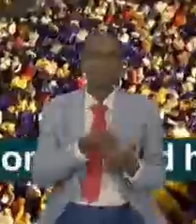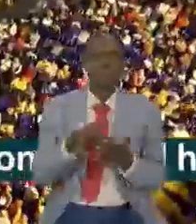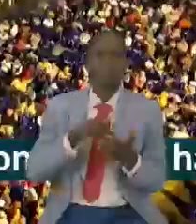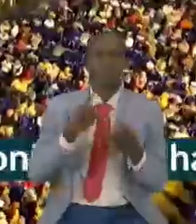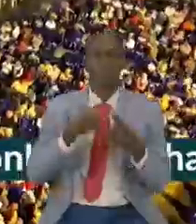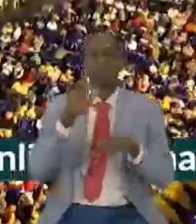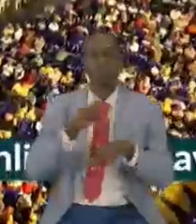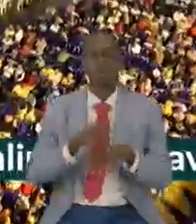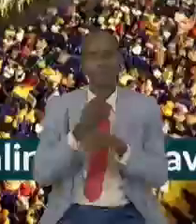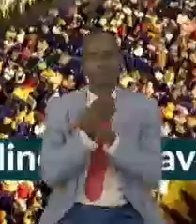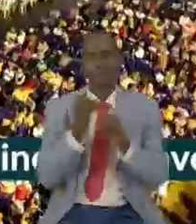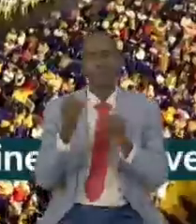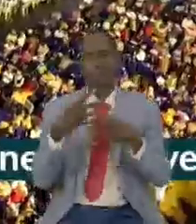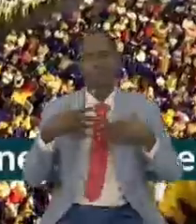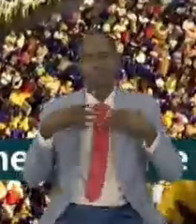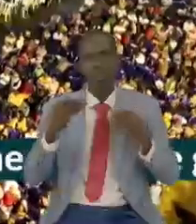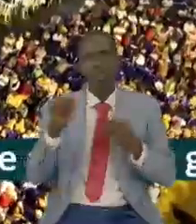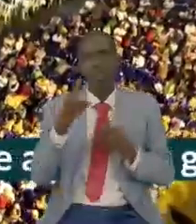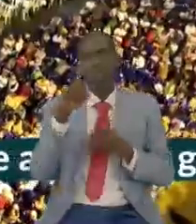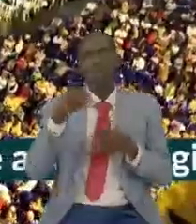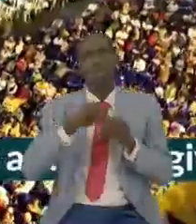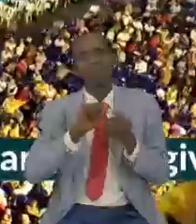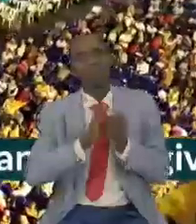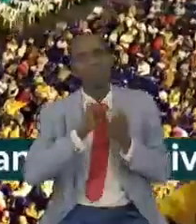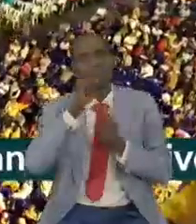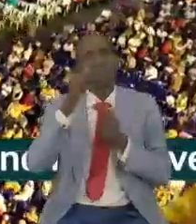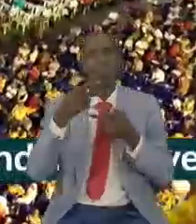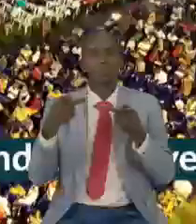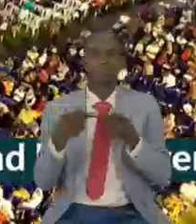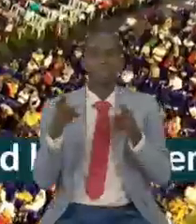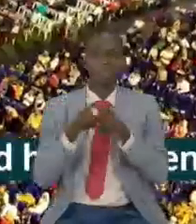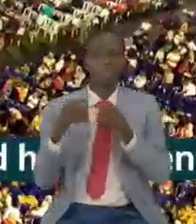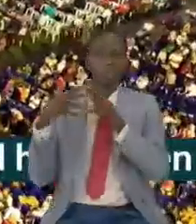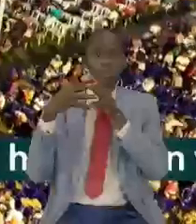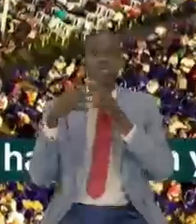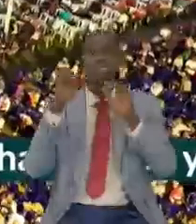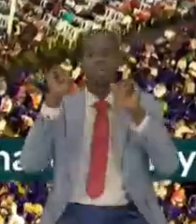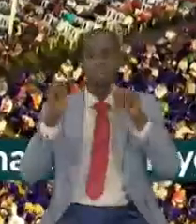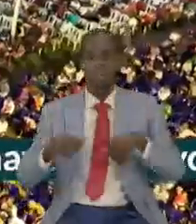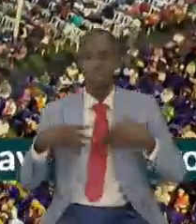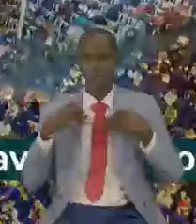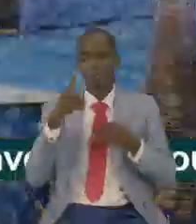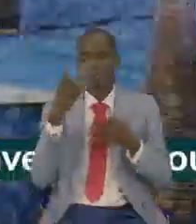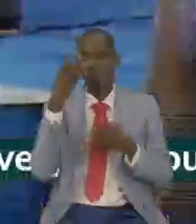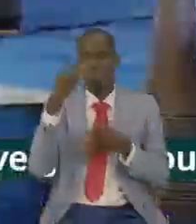tonight's miracle prayer. You will see miracle here tonight. Thank you, sir.